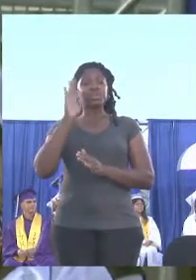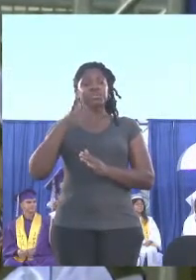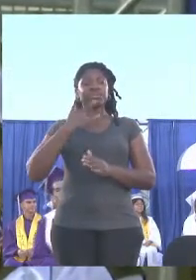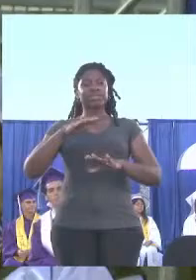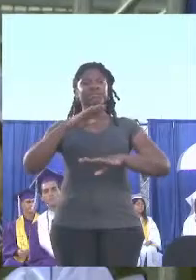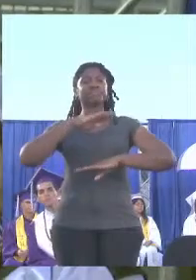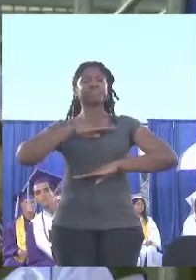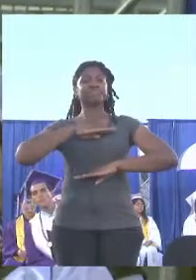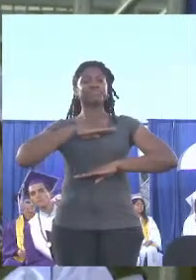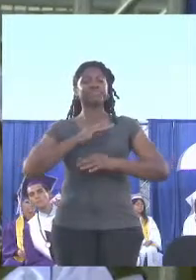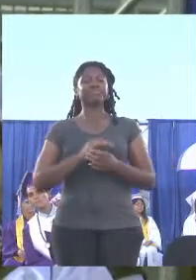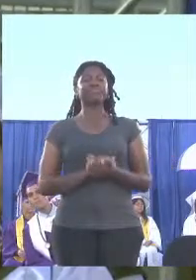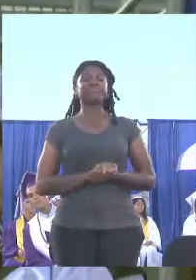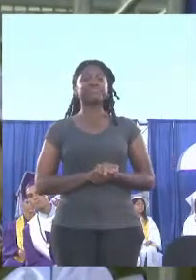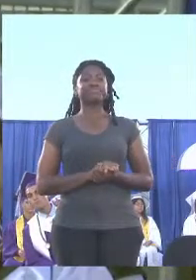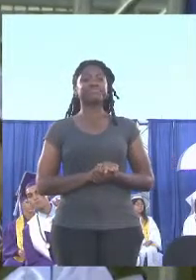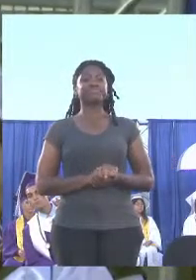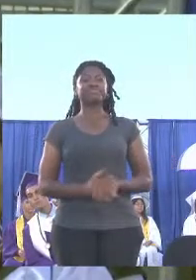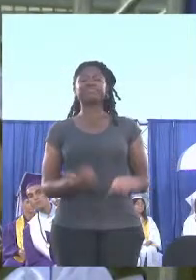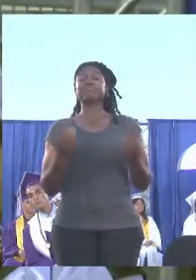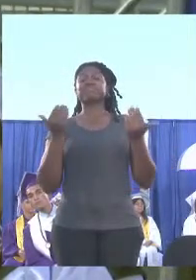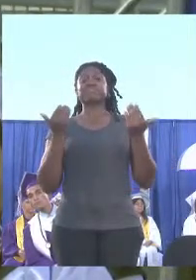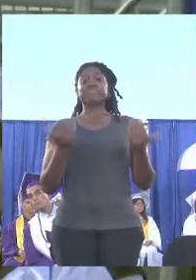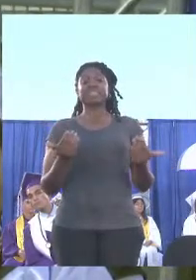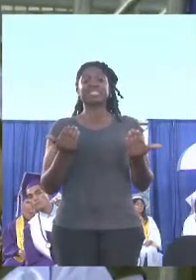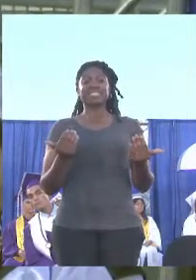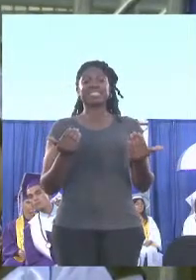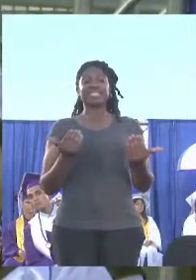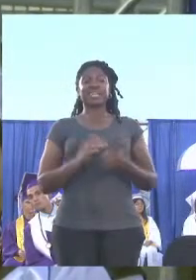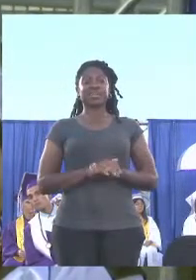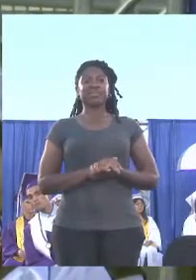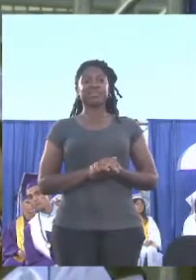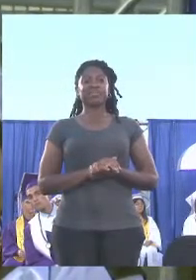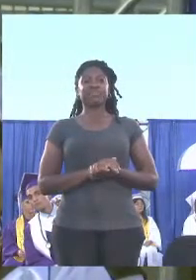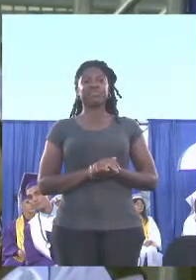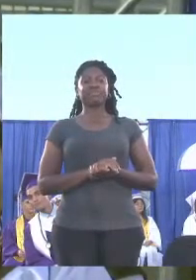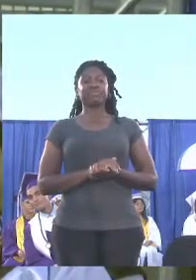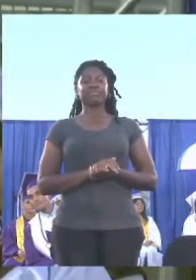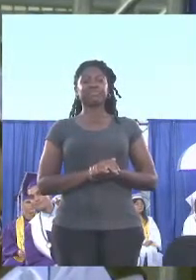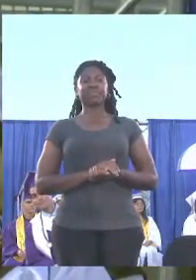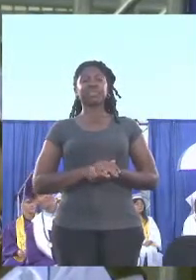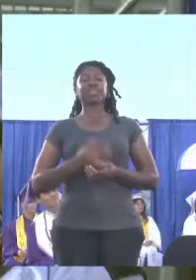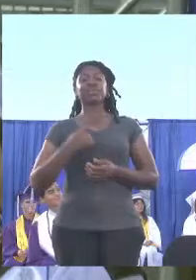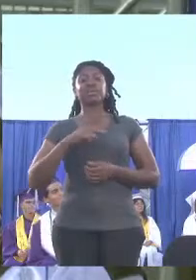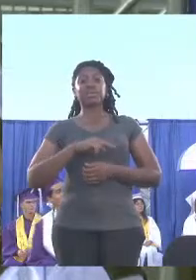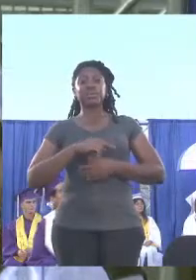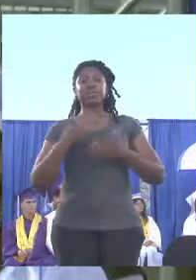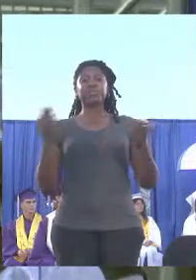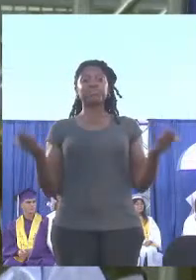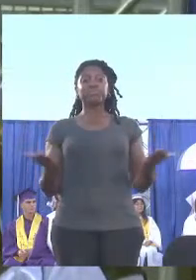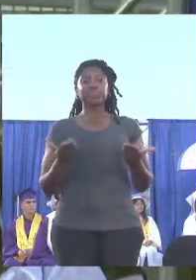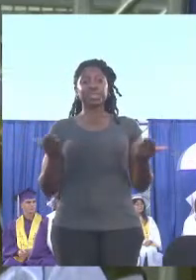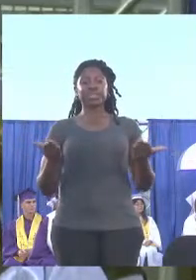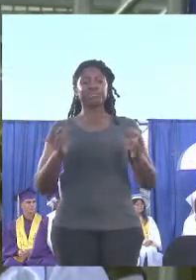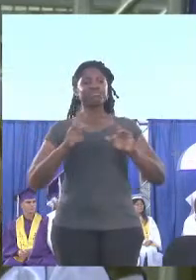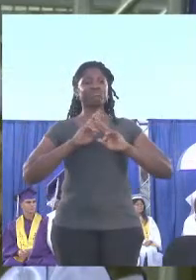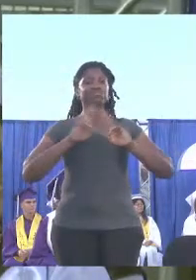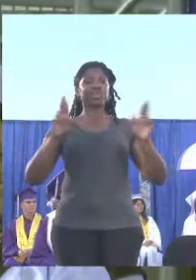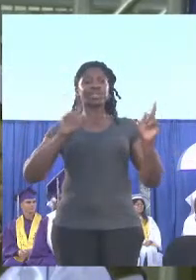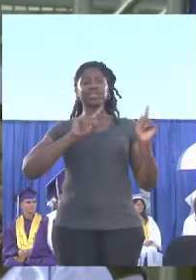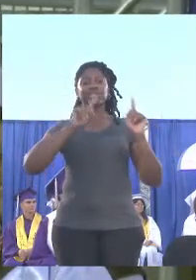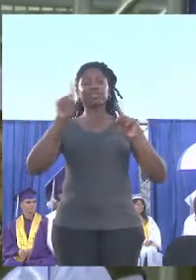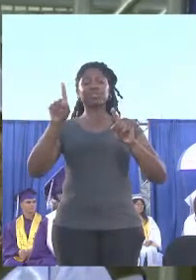purpose. Now, my fellow graduates, as we stand on the precipice of a vast and exciting